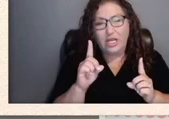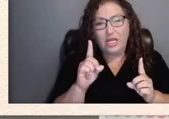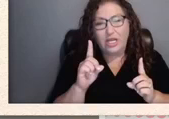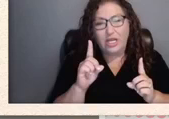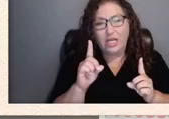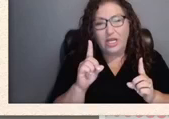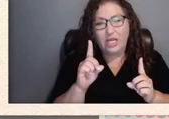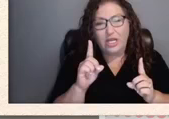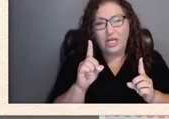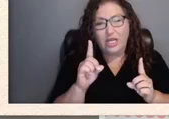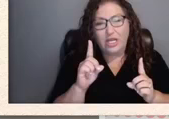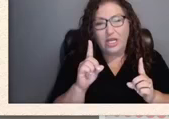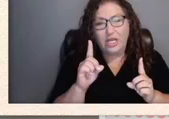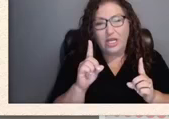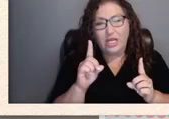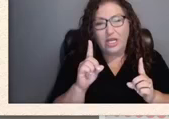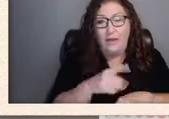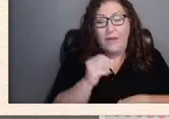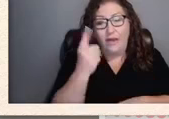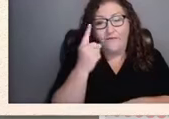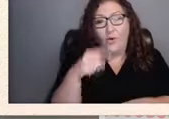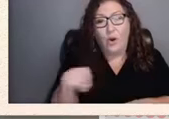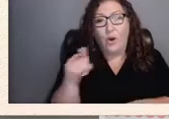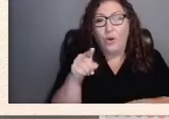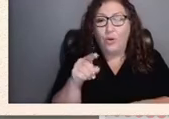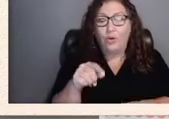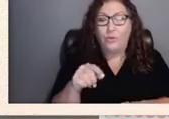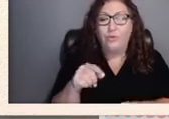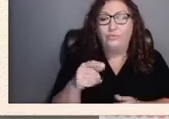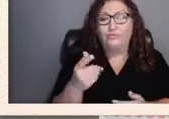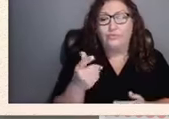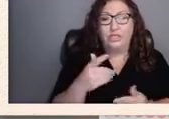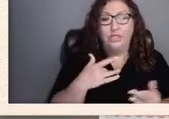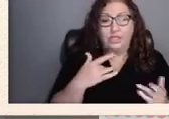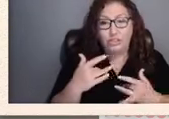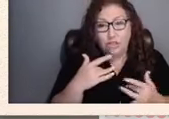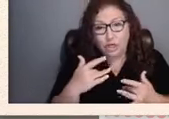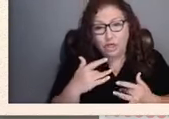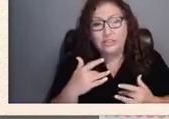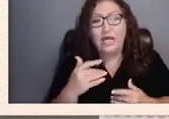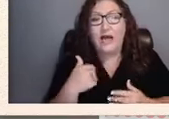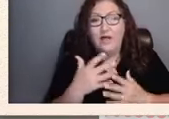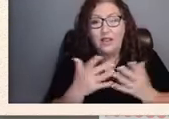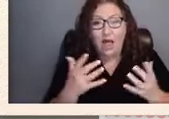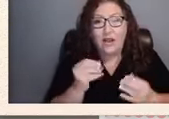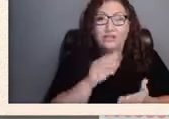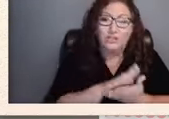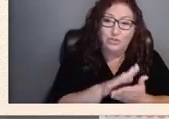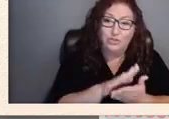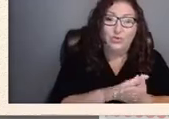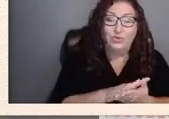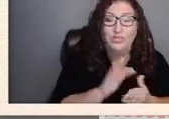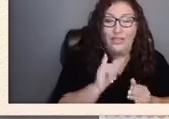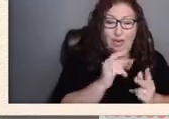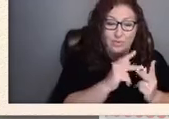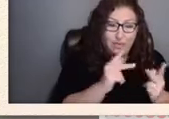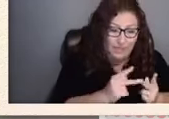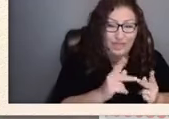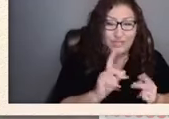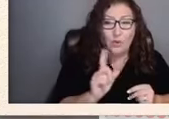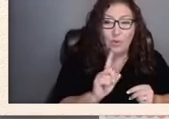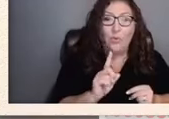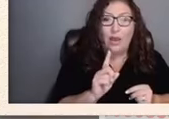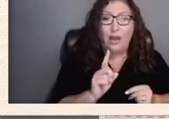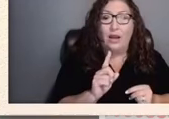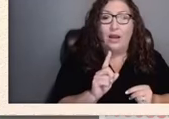time, and for whom food scarcity concerns exist, and school was obviously a place in which, there